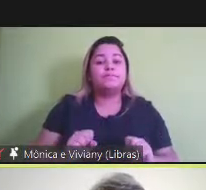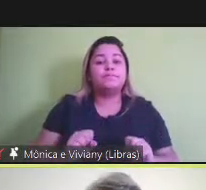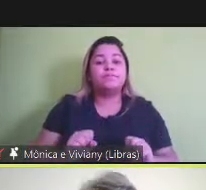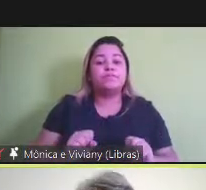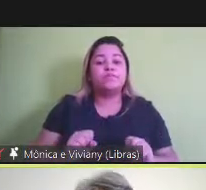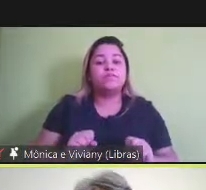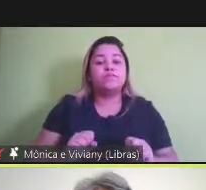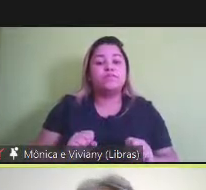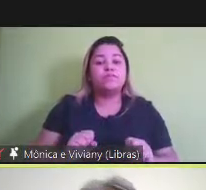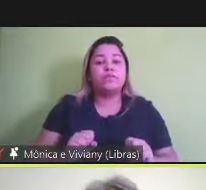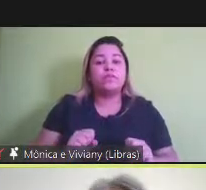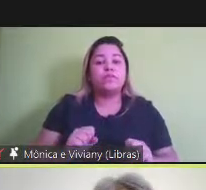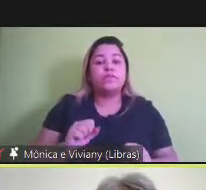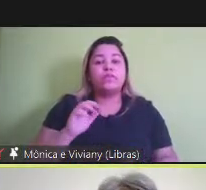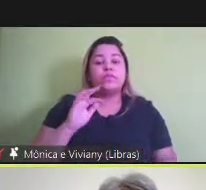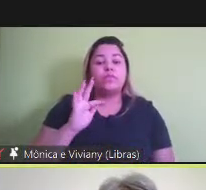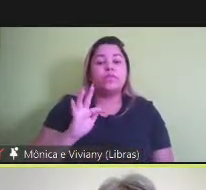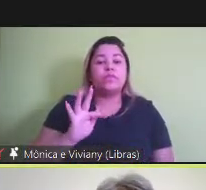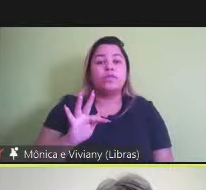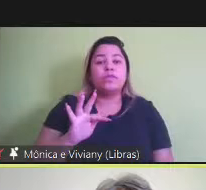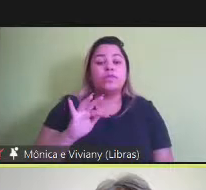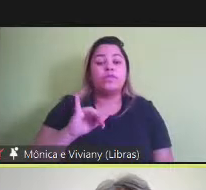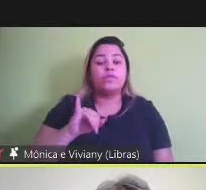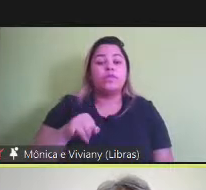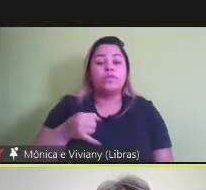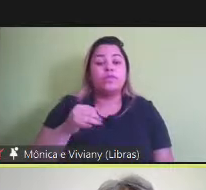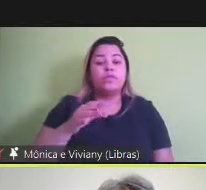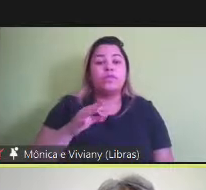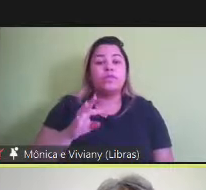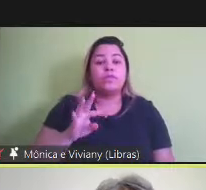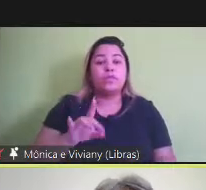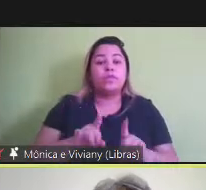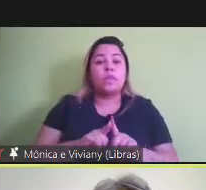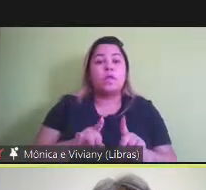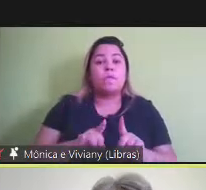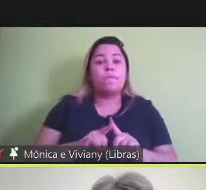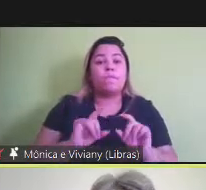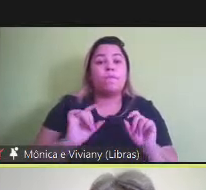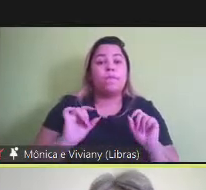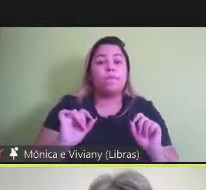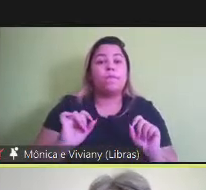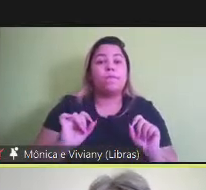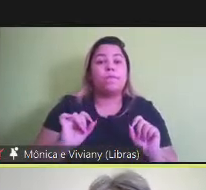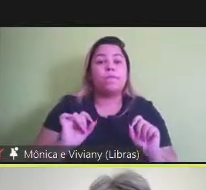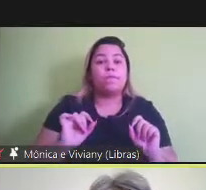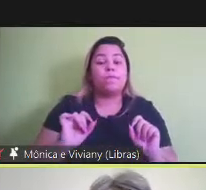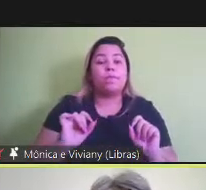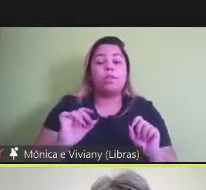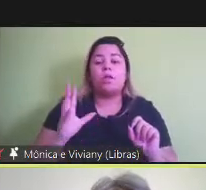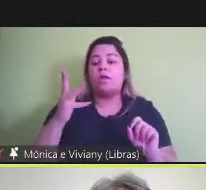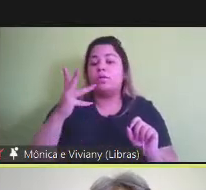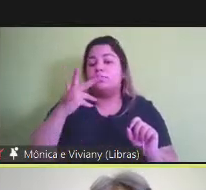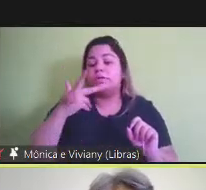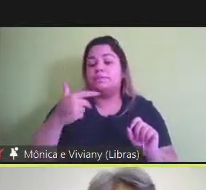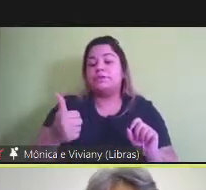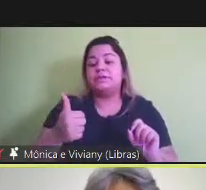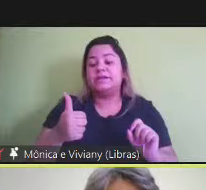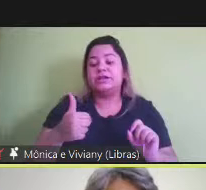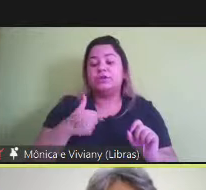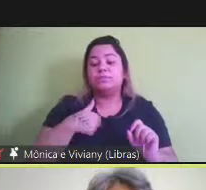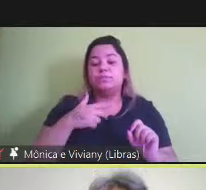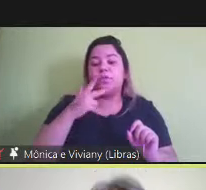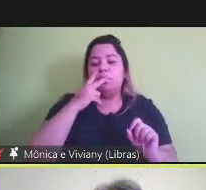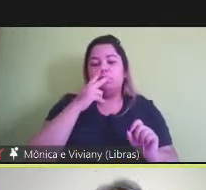part. There was the integrated system in the Federal University of Rio de Janeiro, where we had a lot of works and